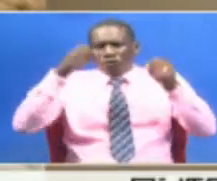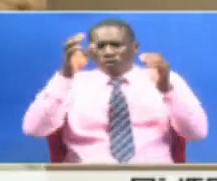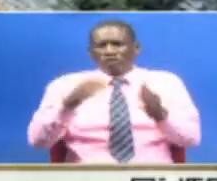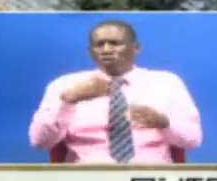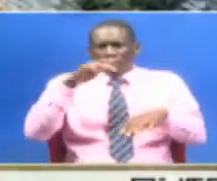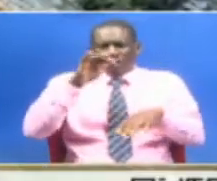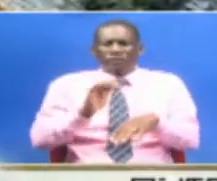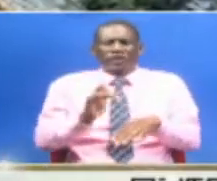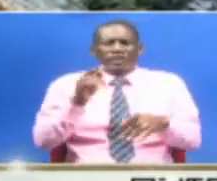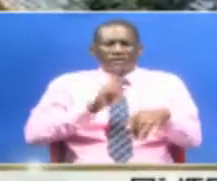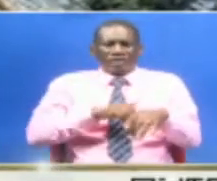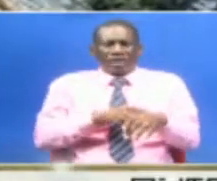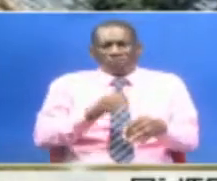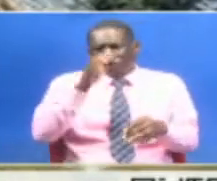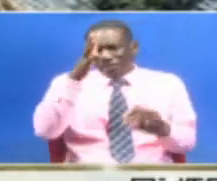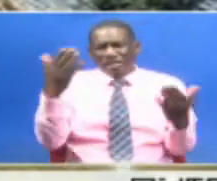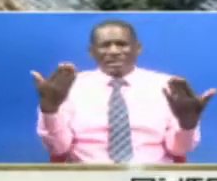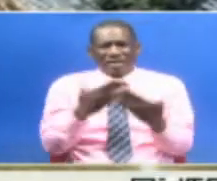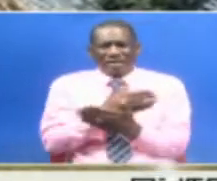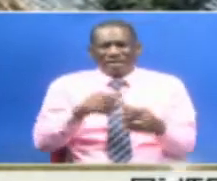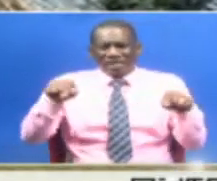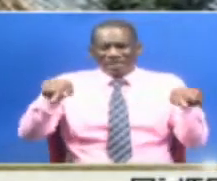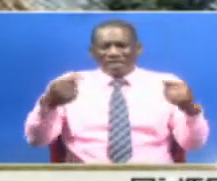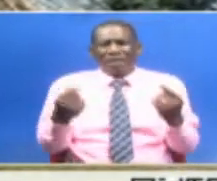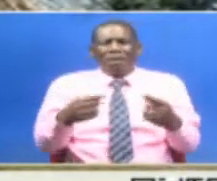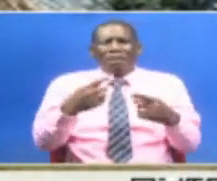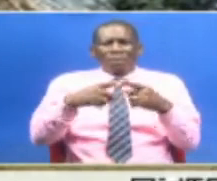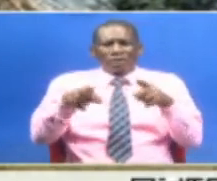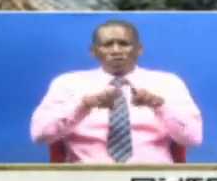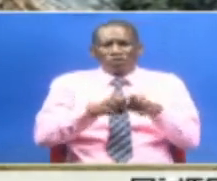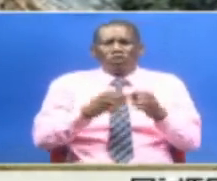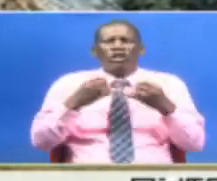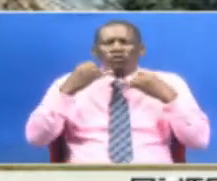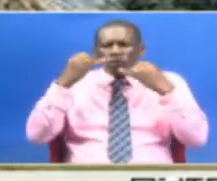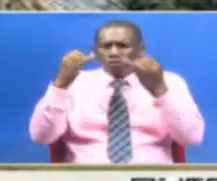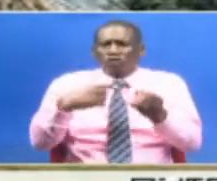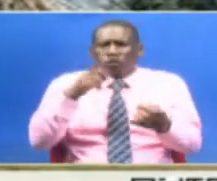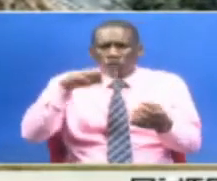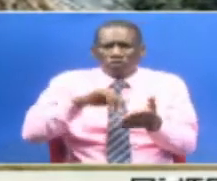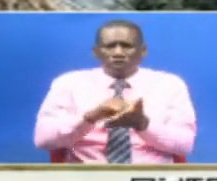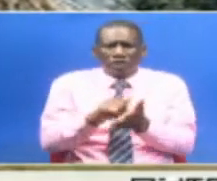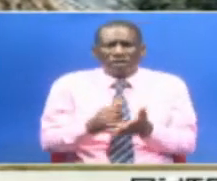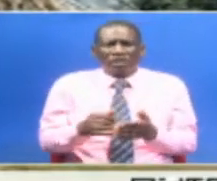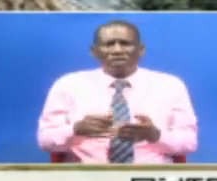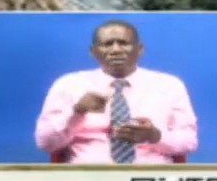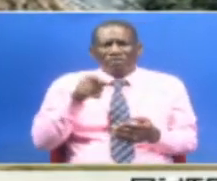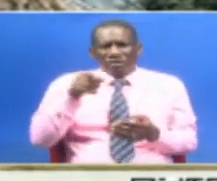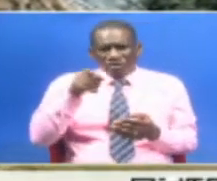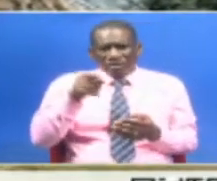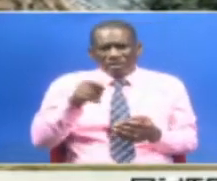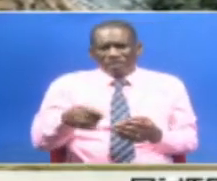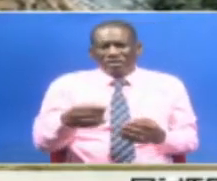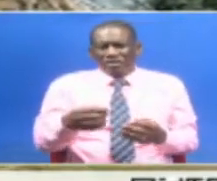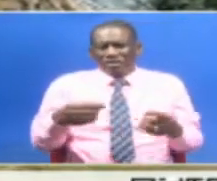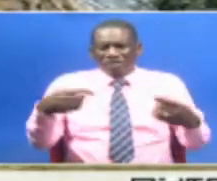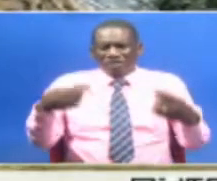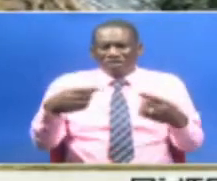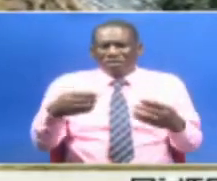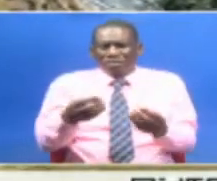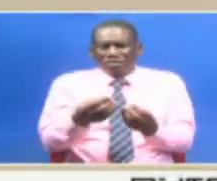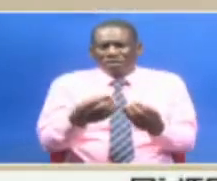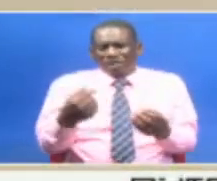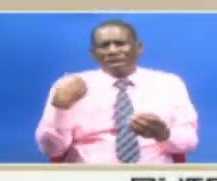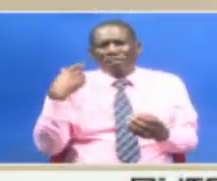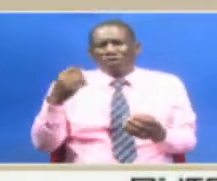affected during the Sunday night attack. However, sources revealed that an unidentified number of soldiers allegedly